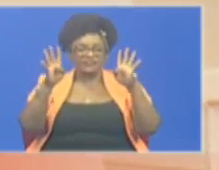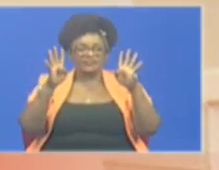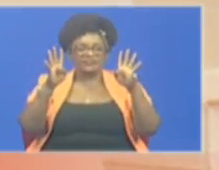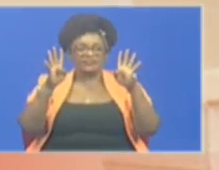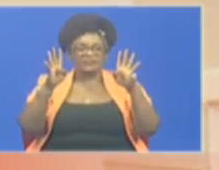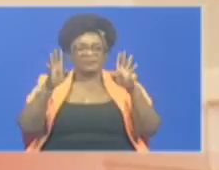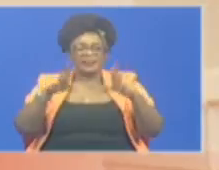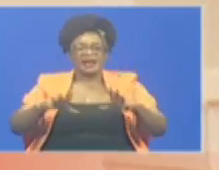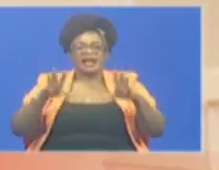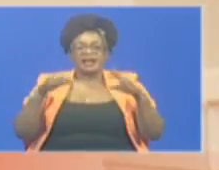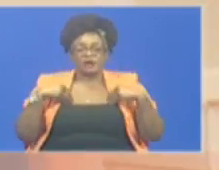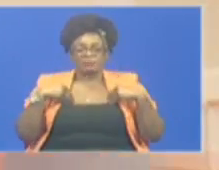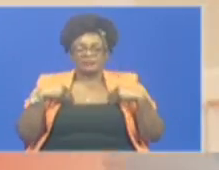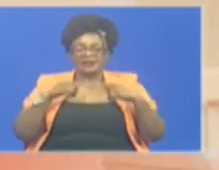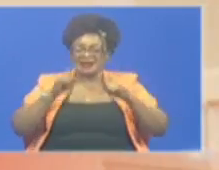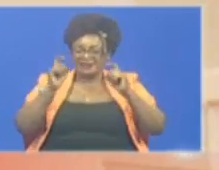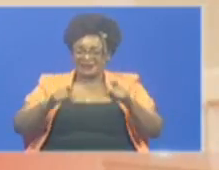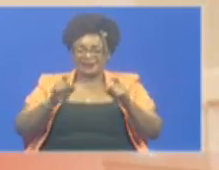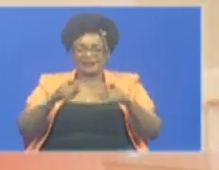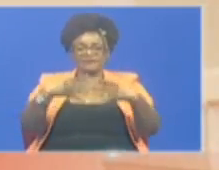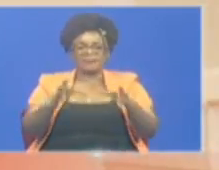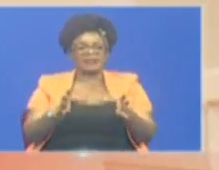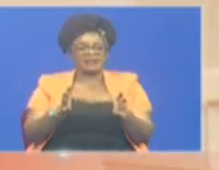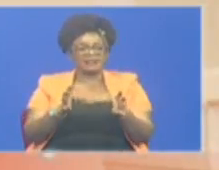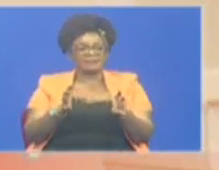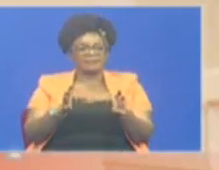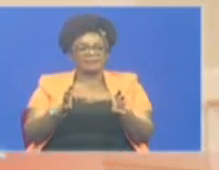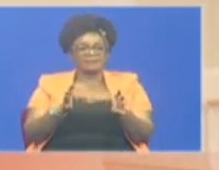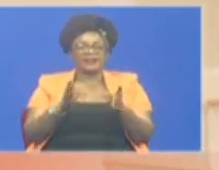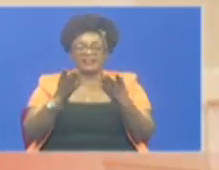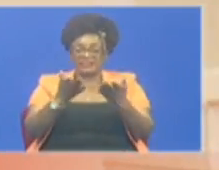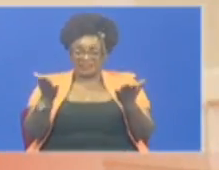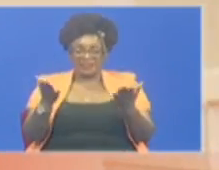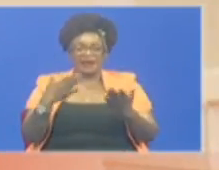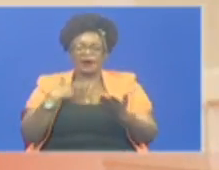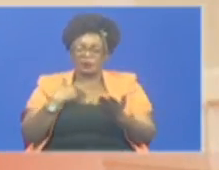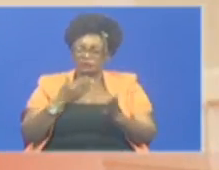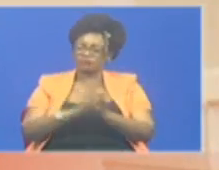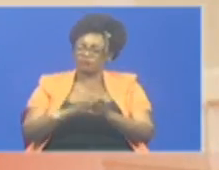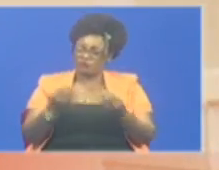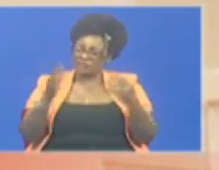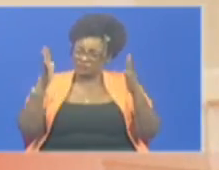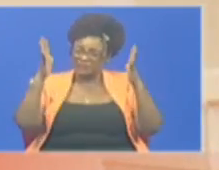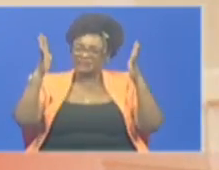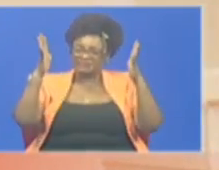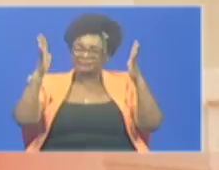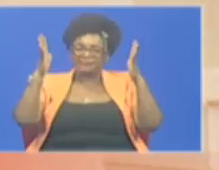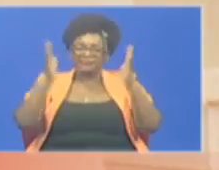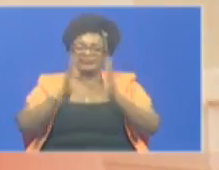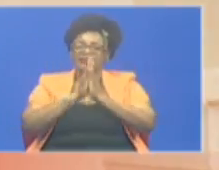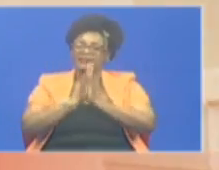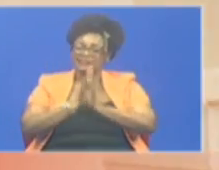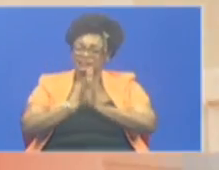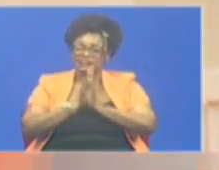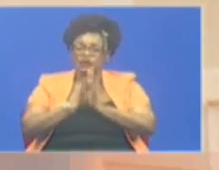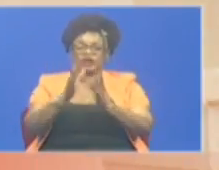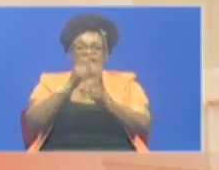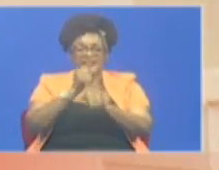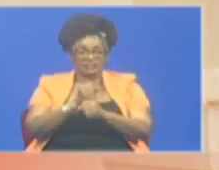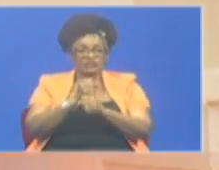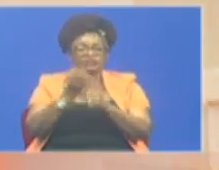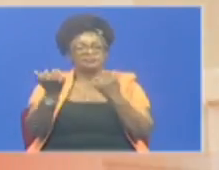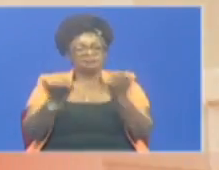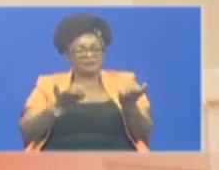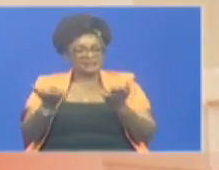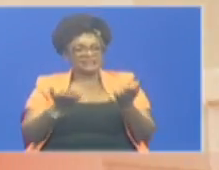Adopt a Needy Family is in place, and I want to applaud the religious organizations, businesses,